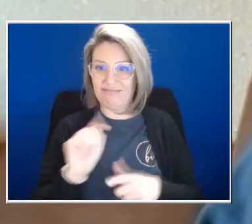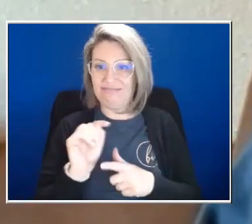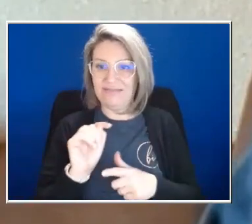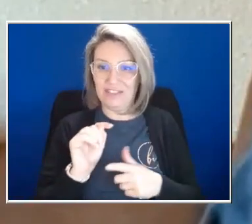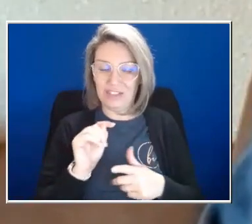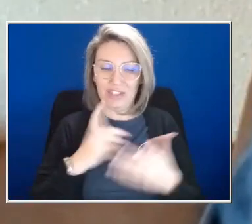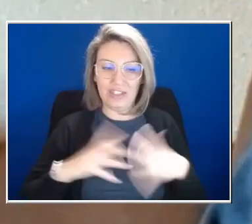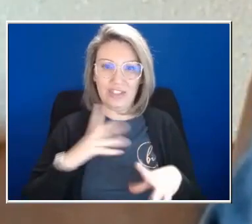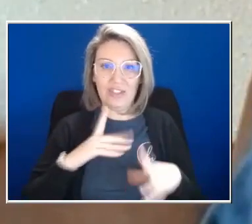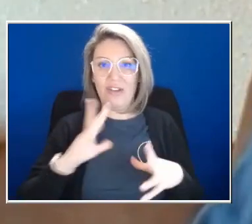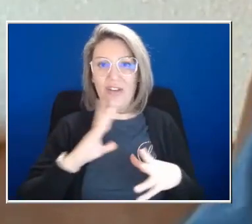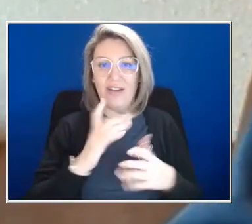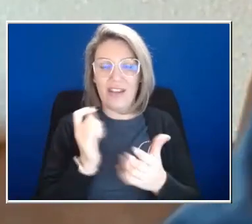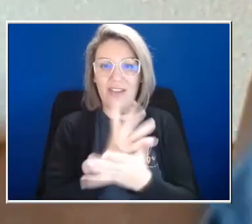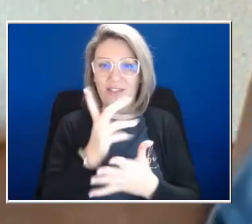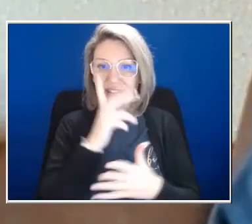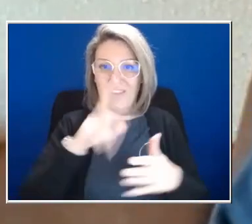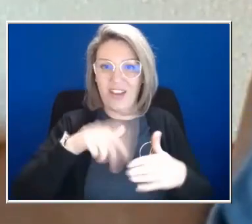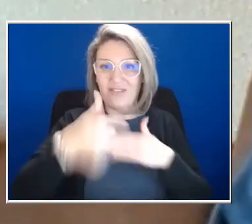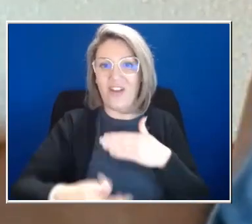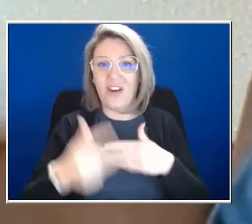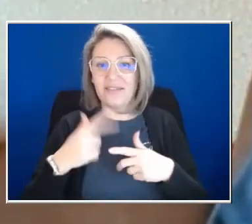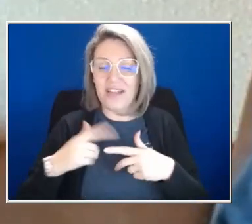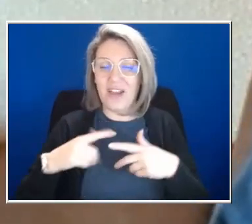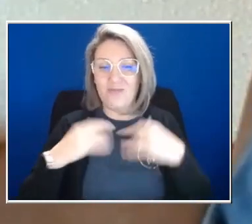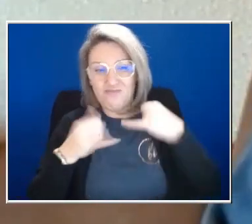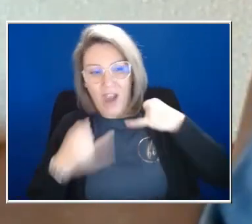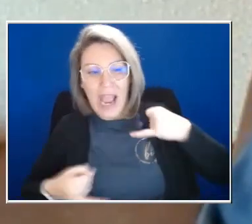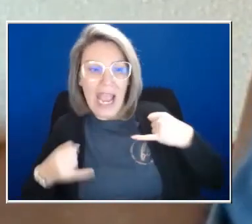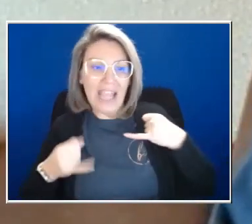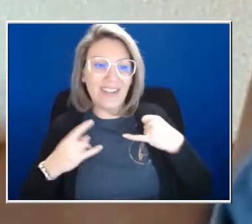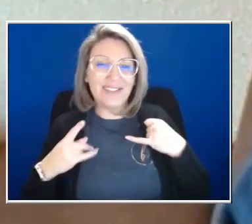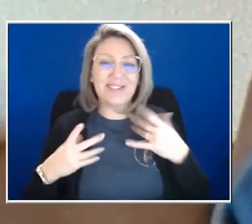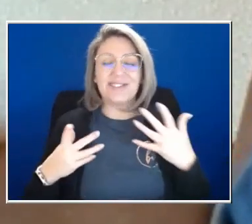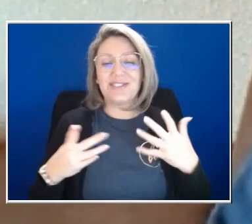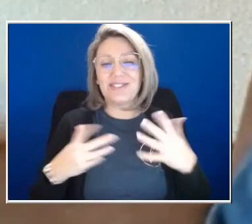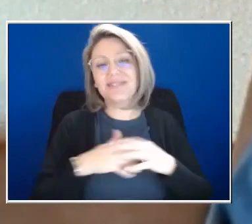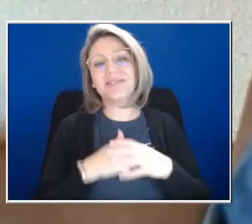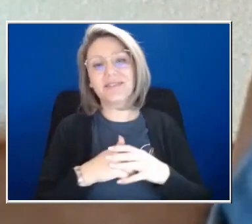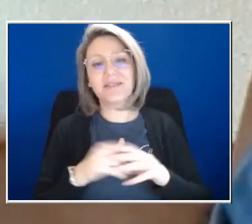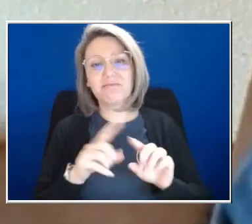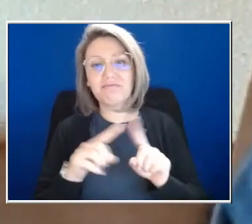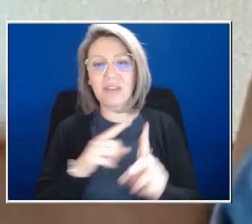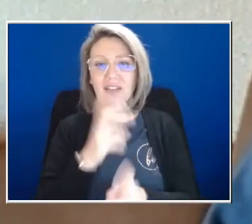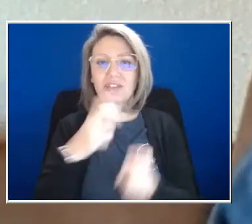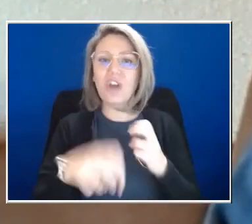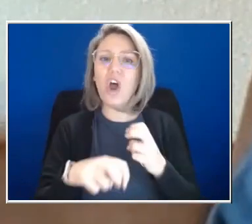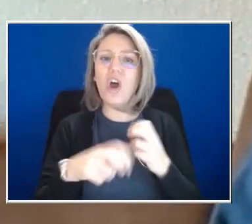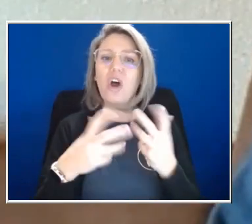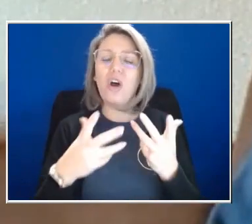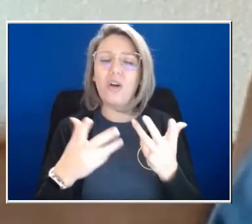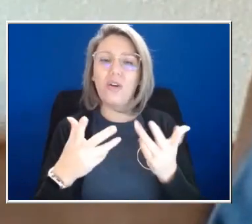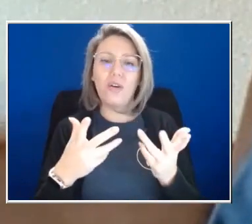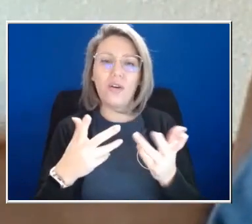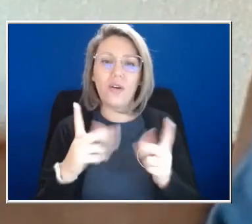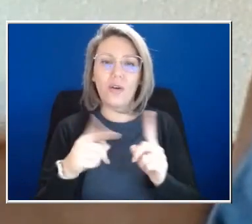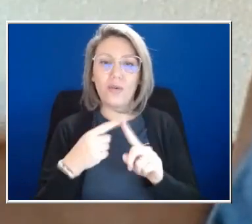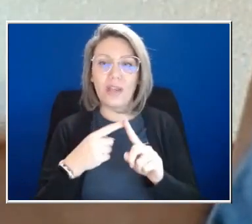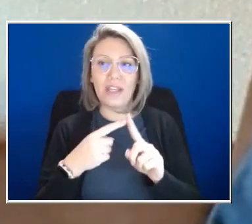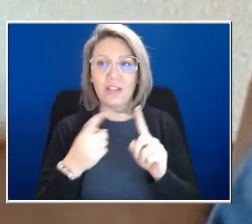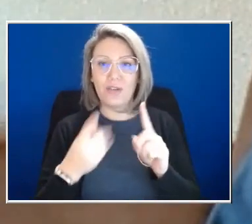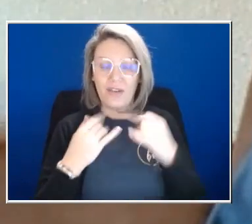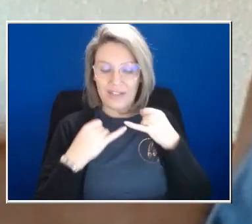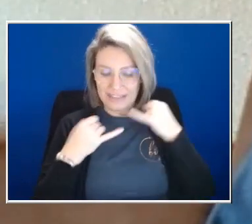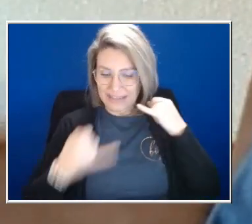quit falling out, and I wasn't dragging wires and cords and everything. But it's very hard to live when you got an extension cord hanging out of you,